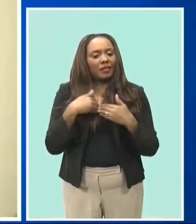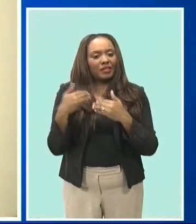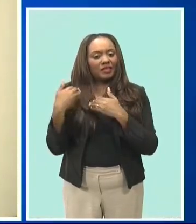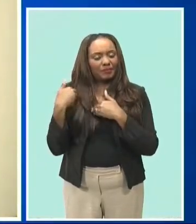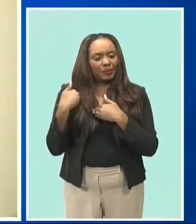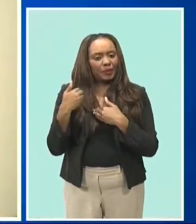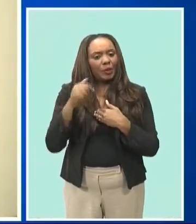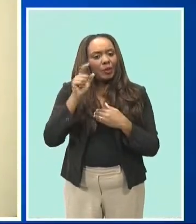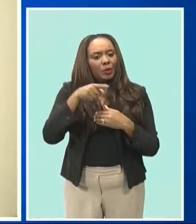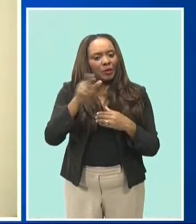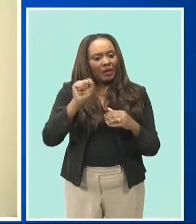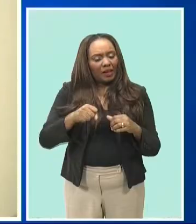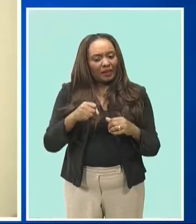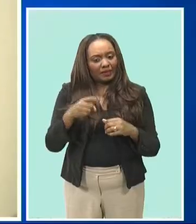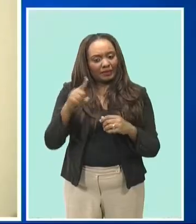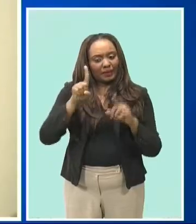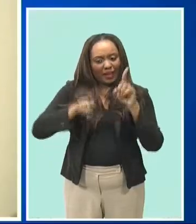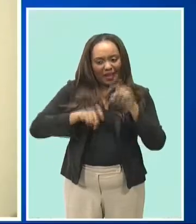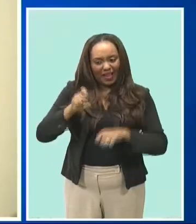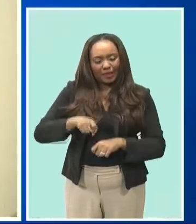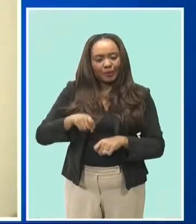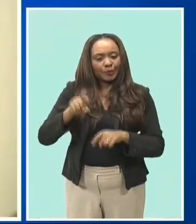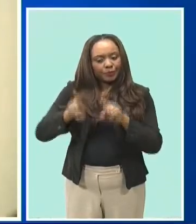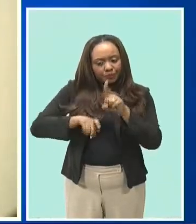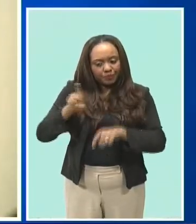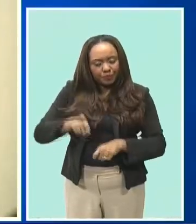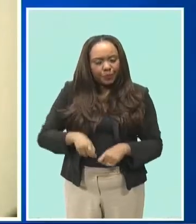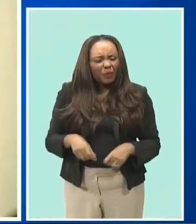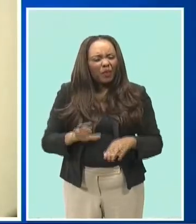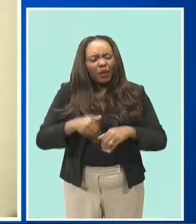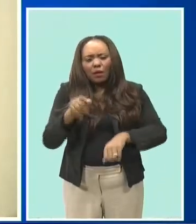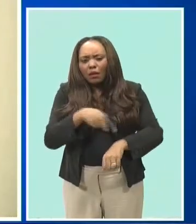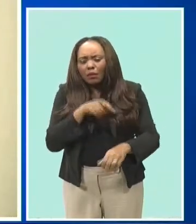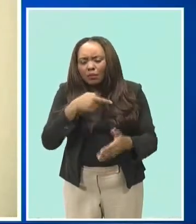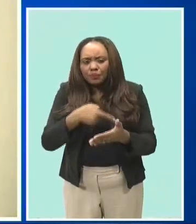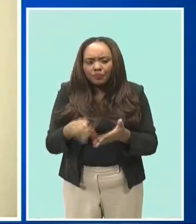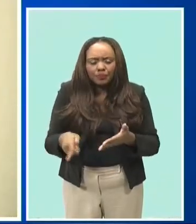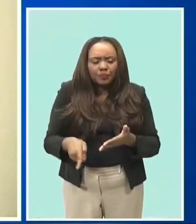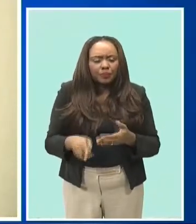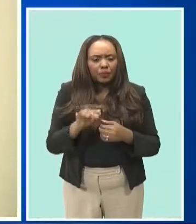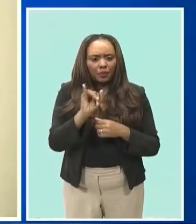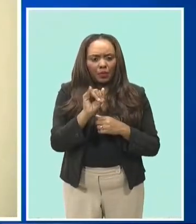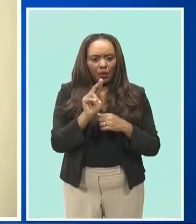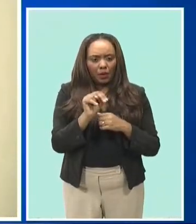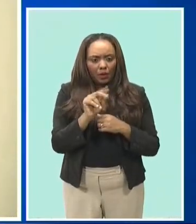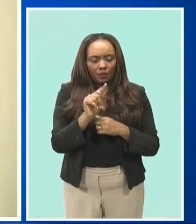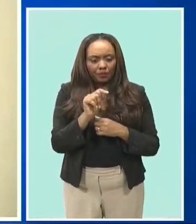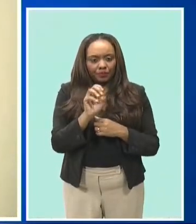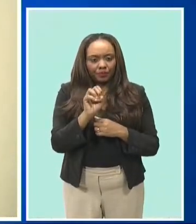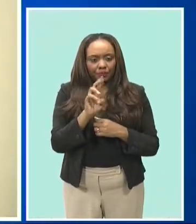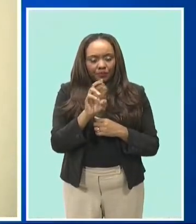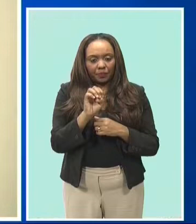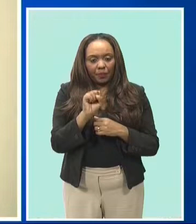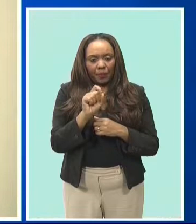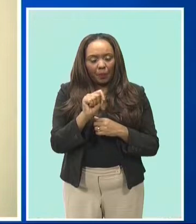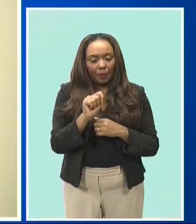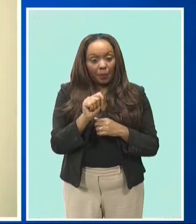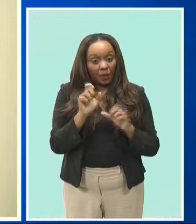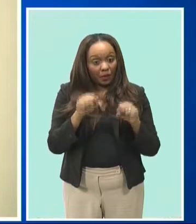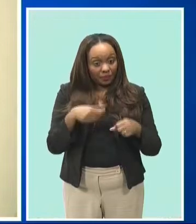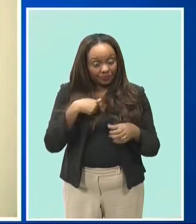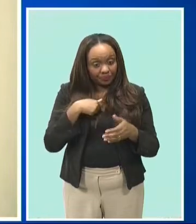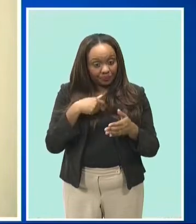What are the interest? What is the interest rate? How long do I have to pay? And really, you can make a decision. Can I really afford to